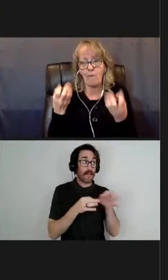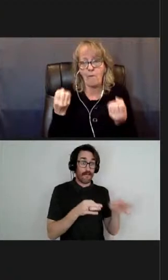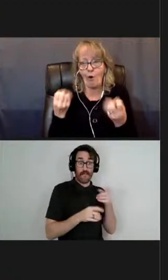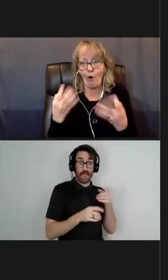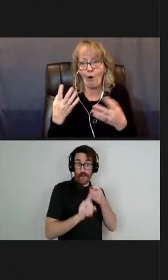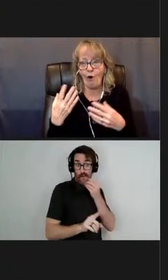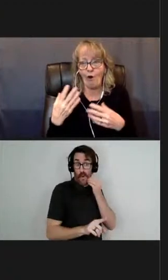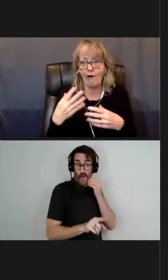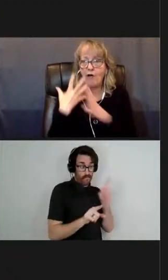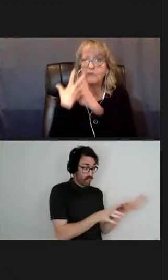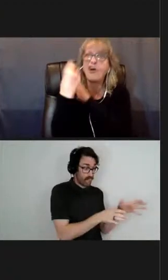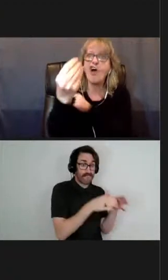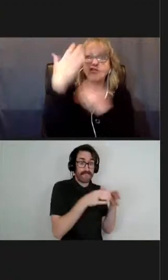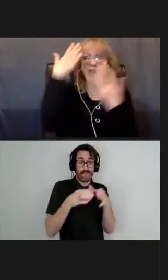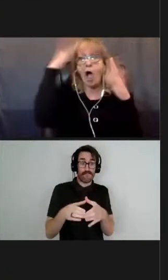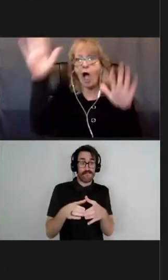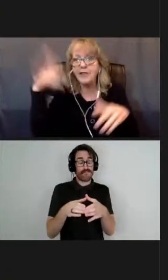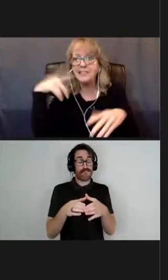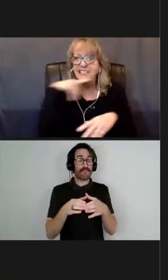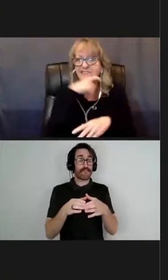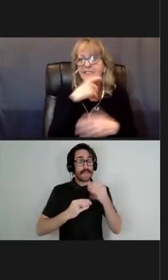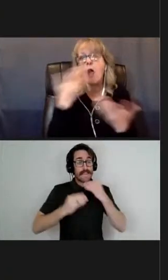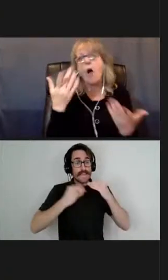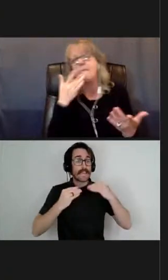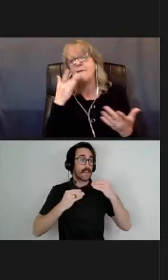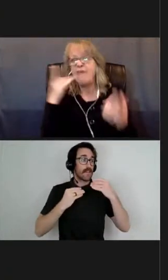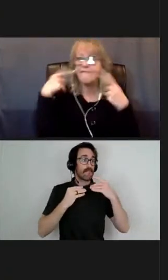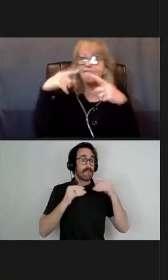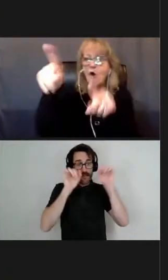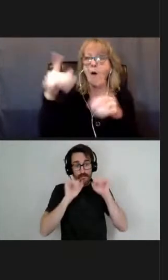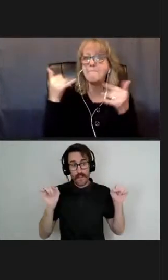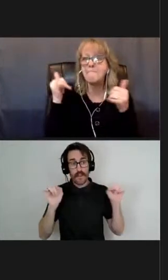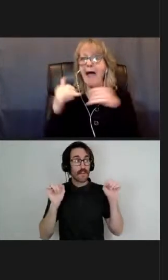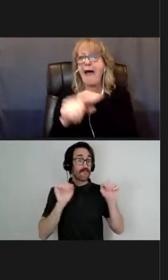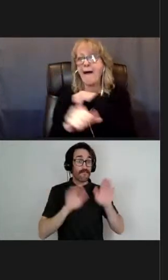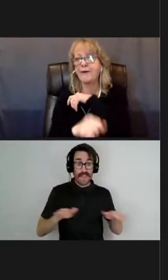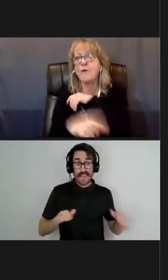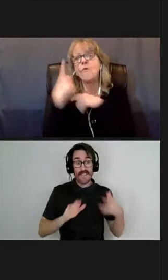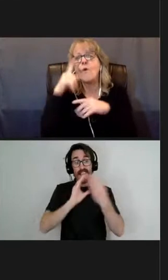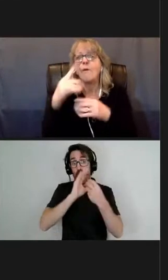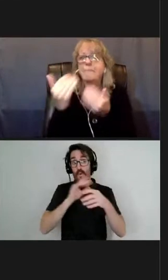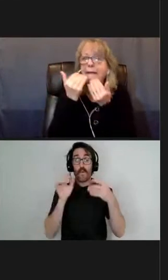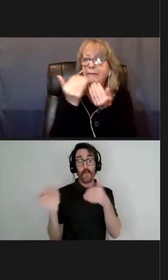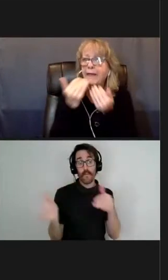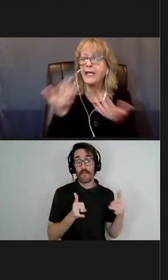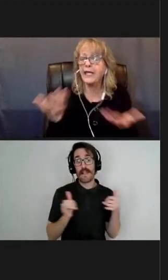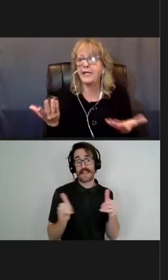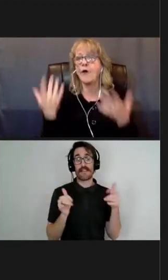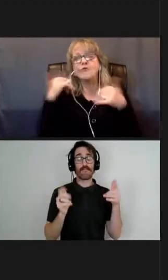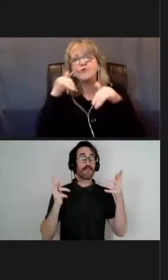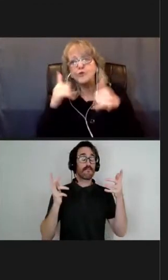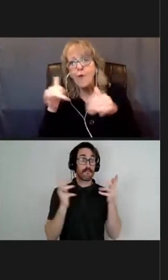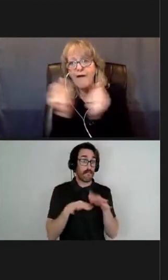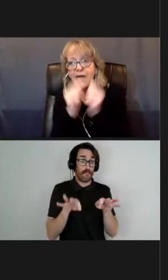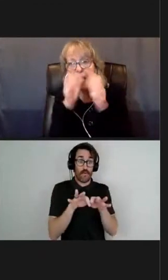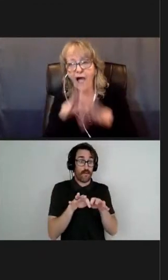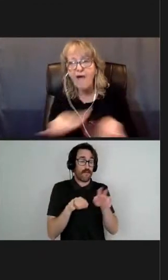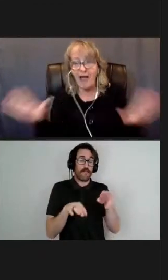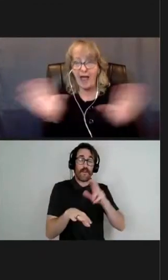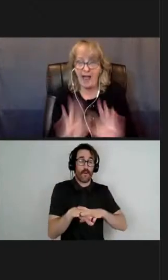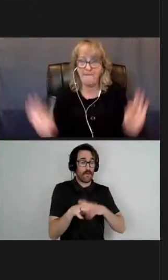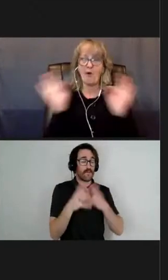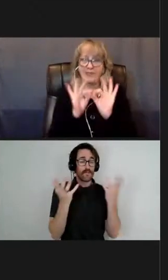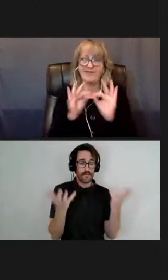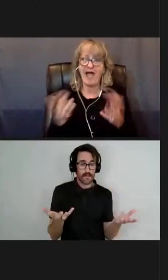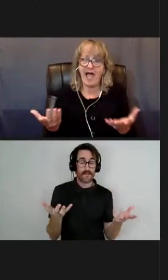It's important to be able to take your children to the park and have them play. So parks are really an important part here. But